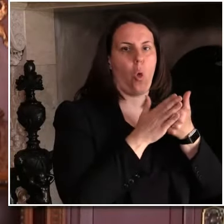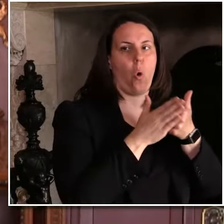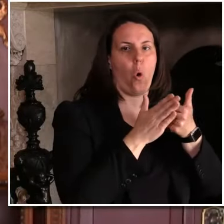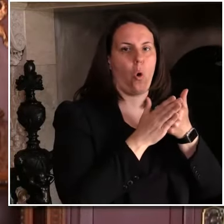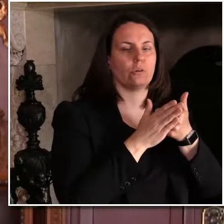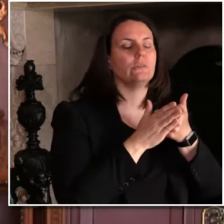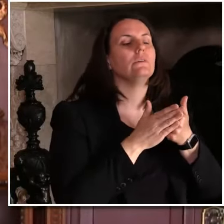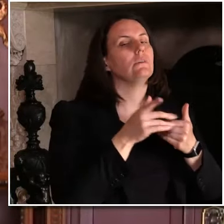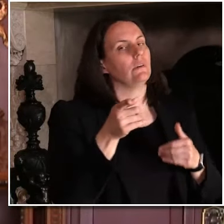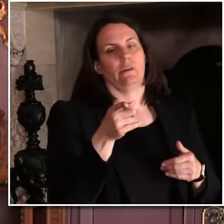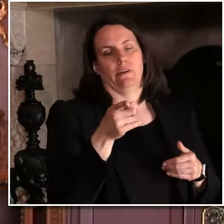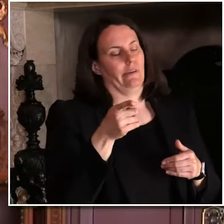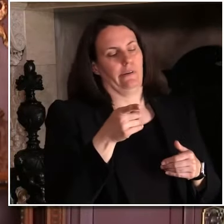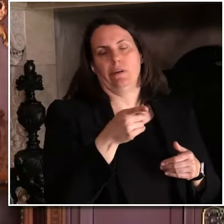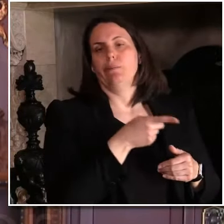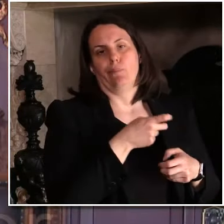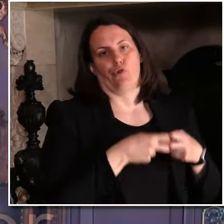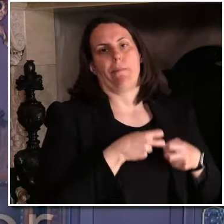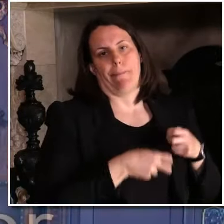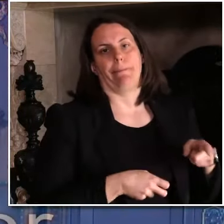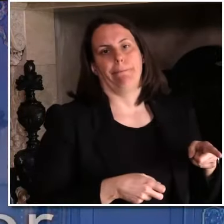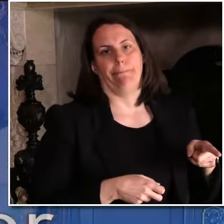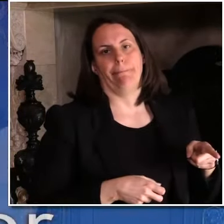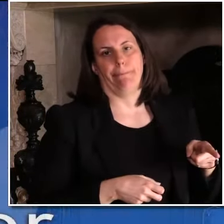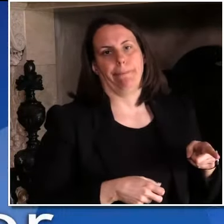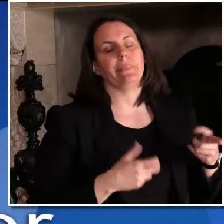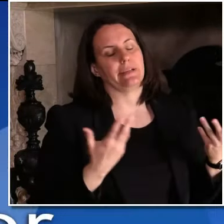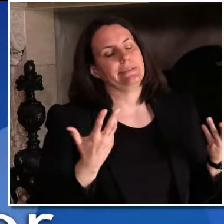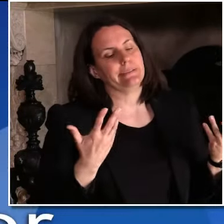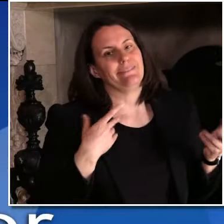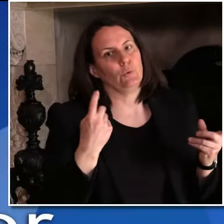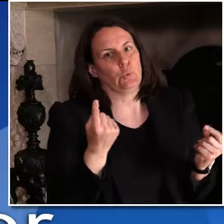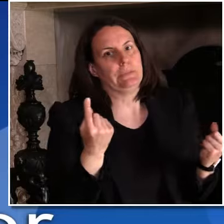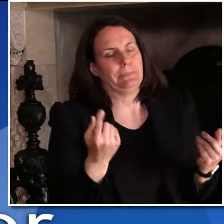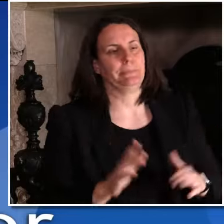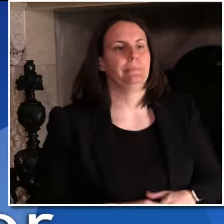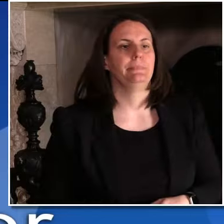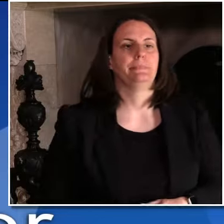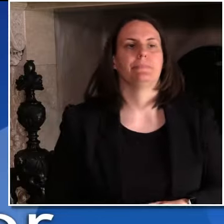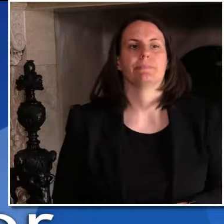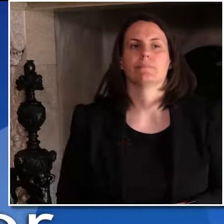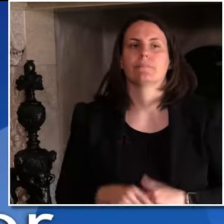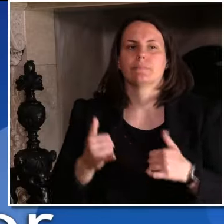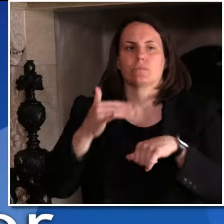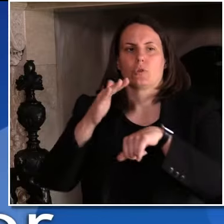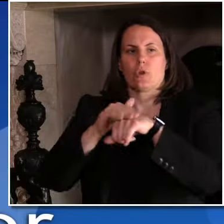Thank you for that, Cammie. Now to Nick Borre from WISN TV in Milwaukee. Nick?